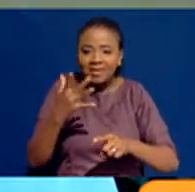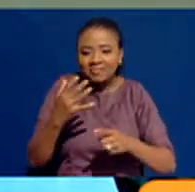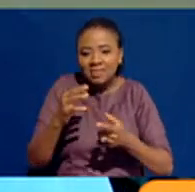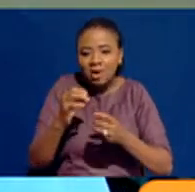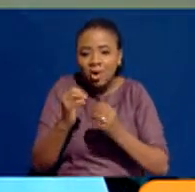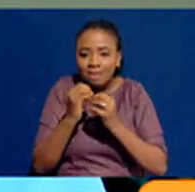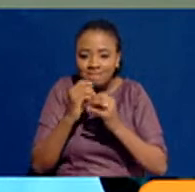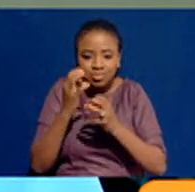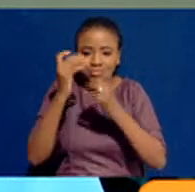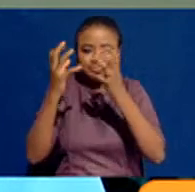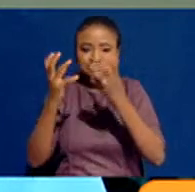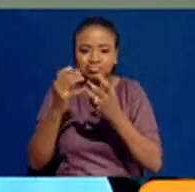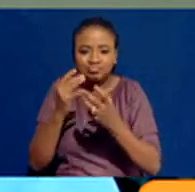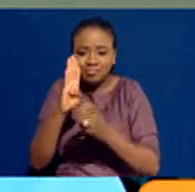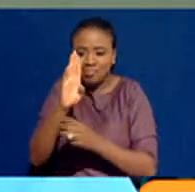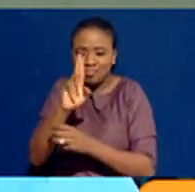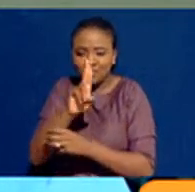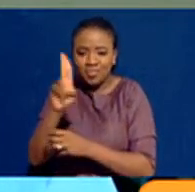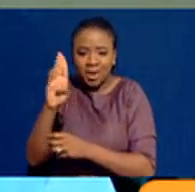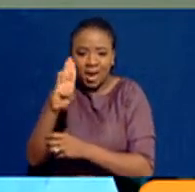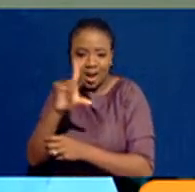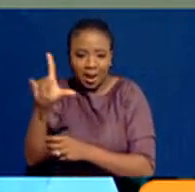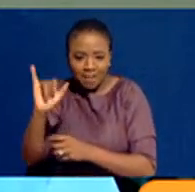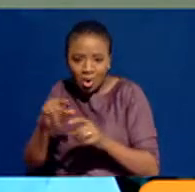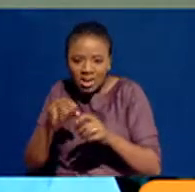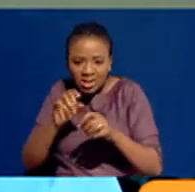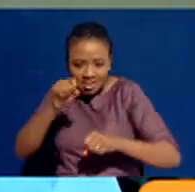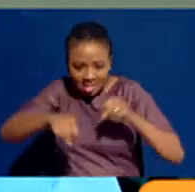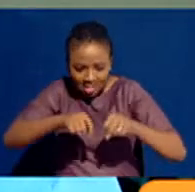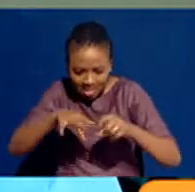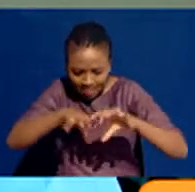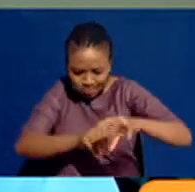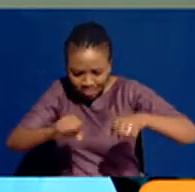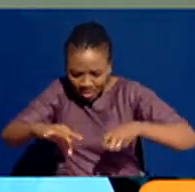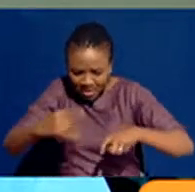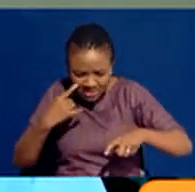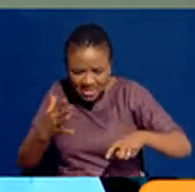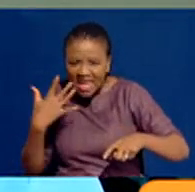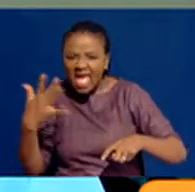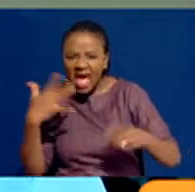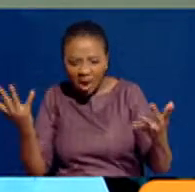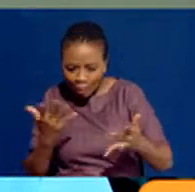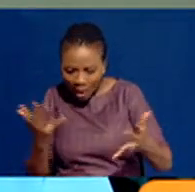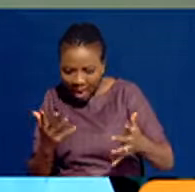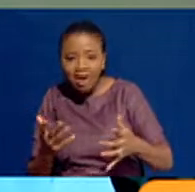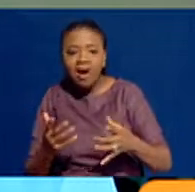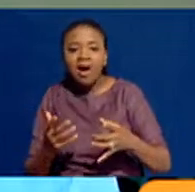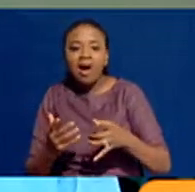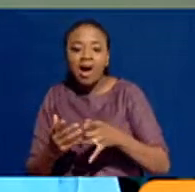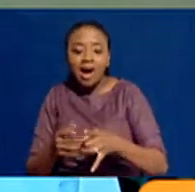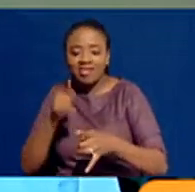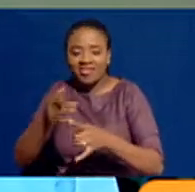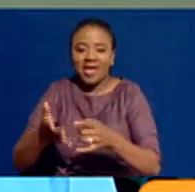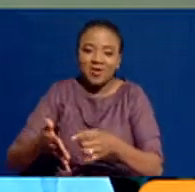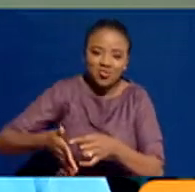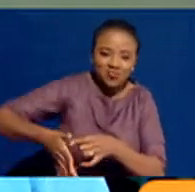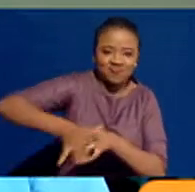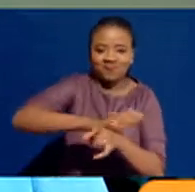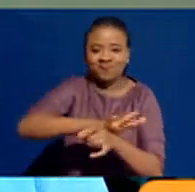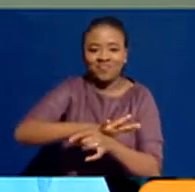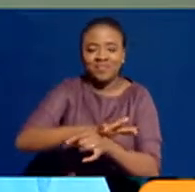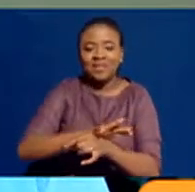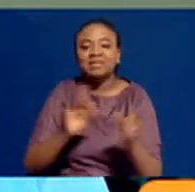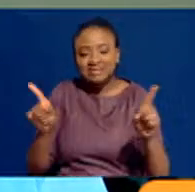with our eyes when you are operating. So it is to ensure that you succeed, so that the following day when the patient patient eats, the food stays in the stomach, doesn't